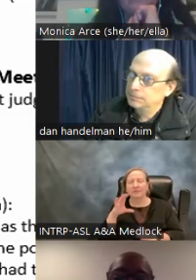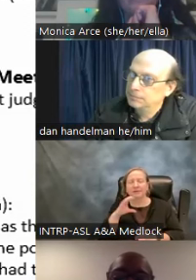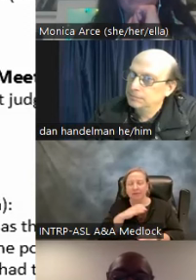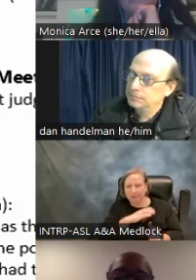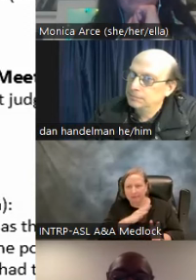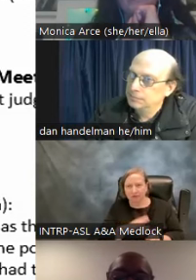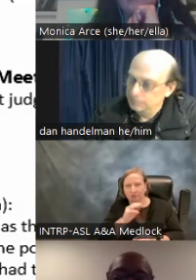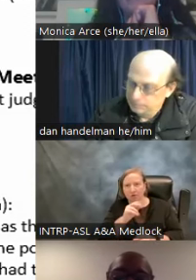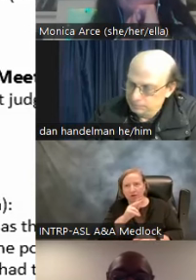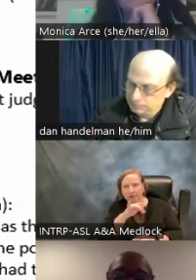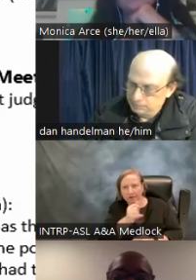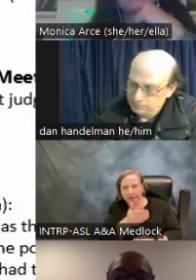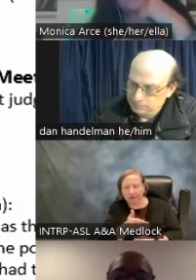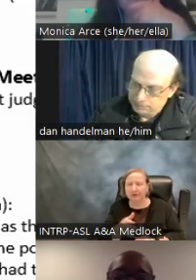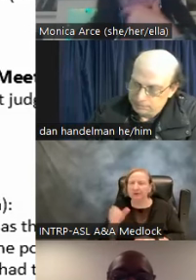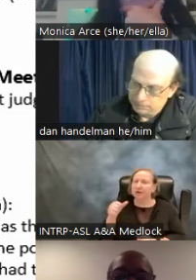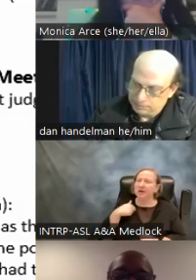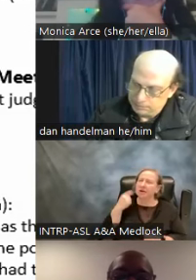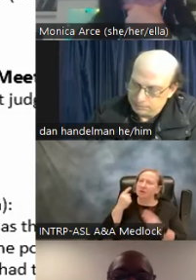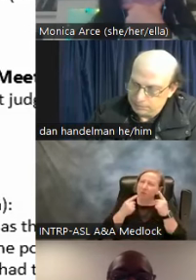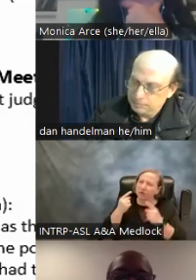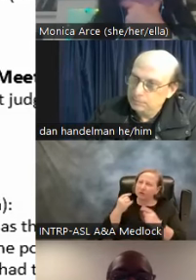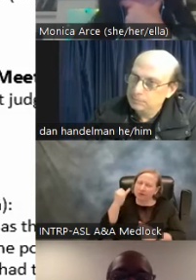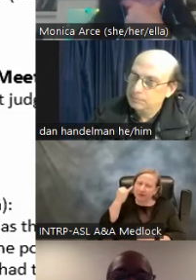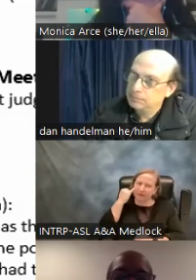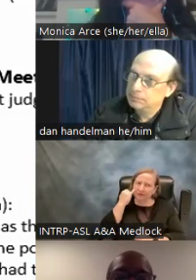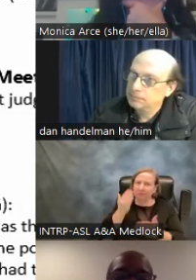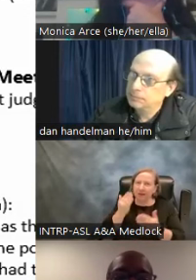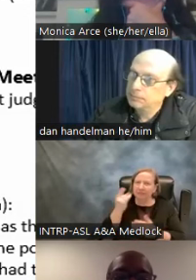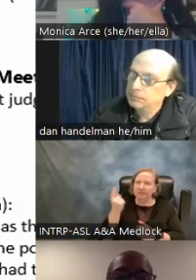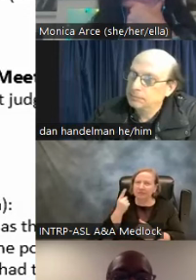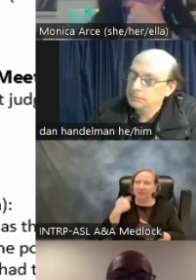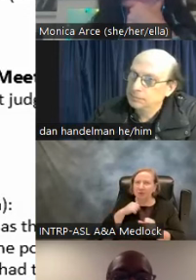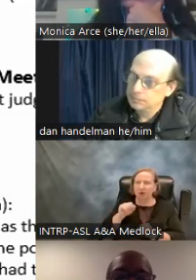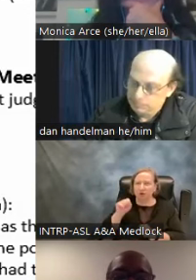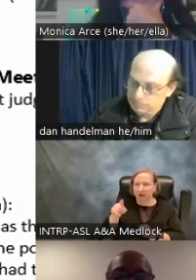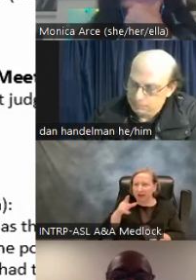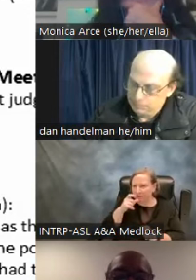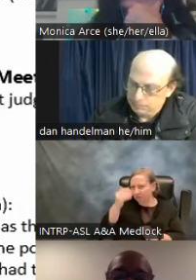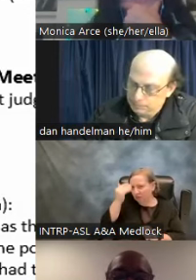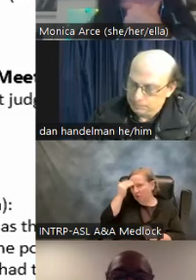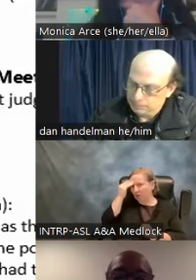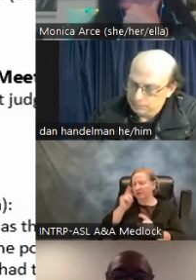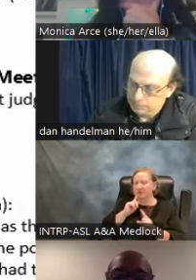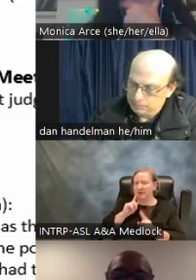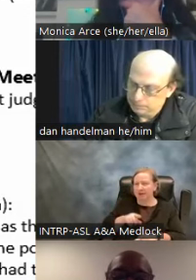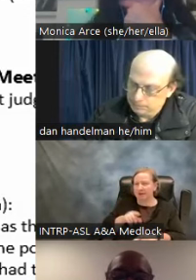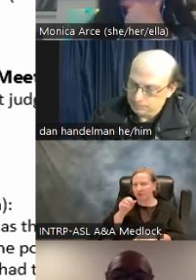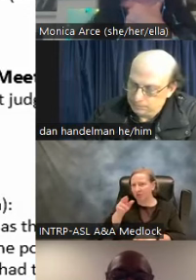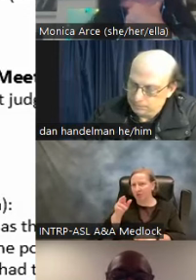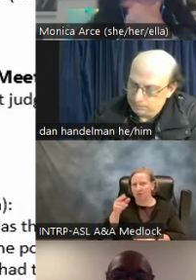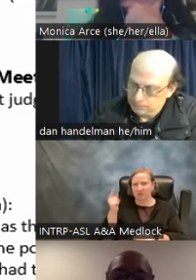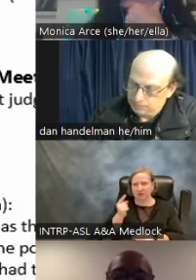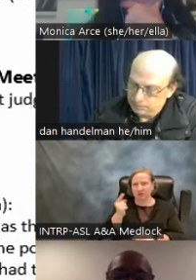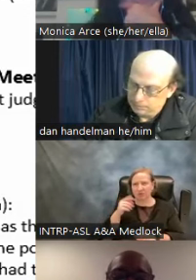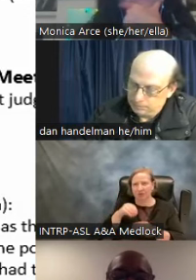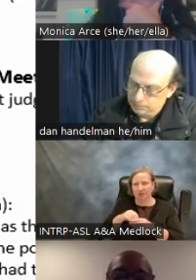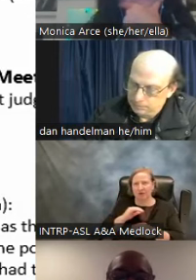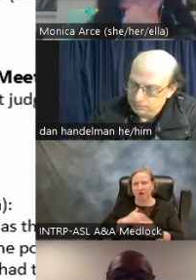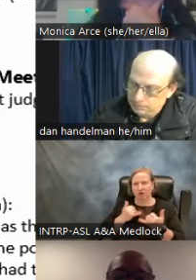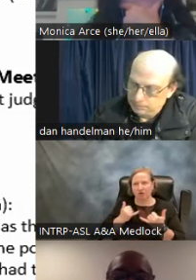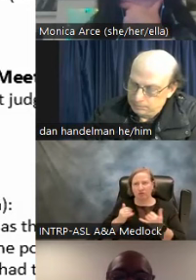Commissioner Monica? Yeah, I also wonder if there may be somebody we could ask that knows the answer to that, or somebody in our